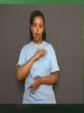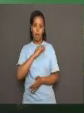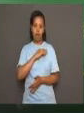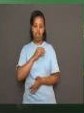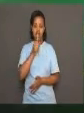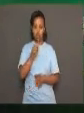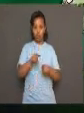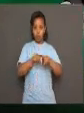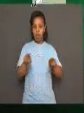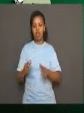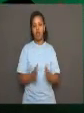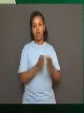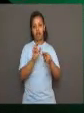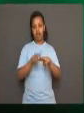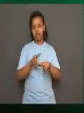distinguishes them.